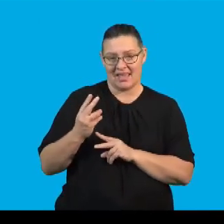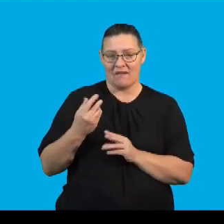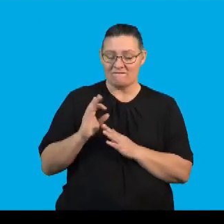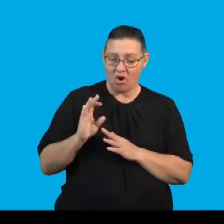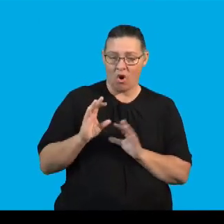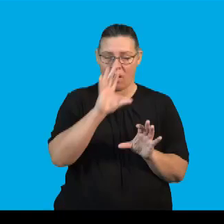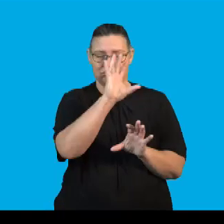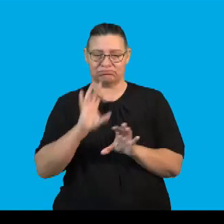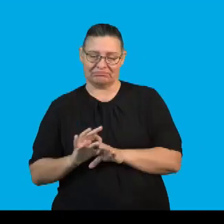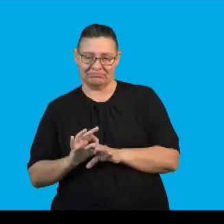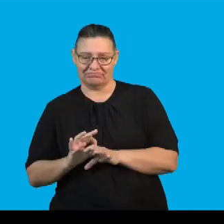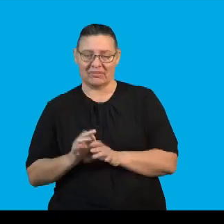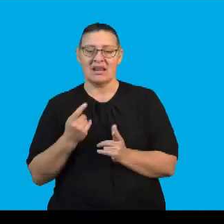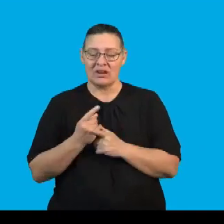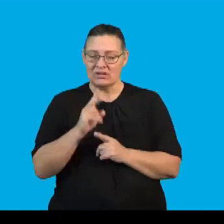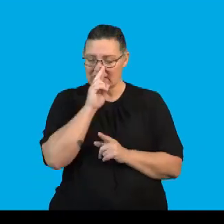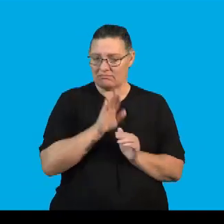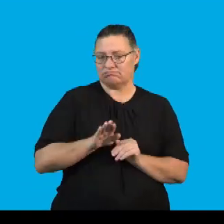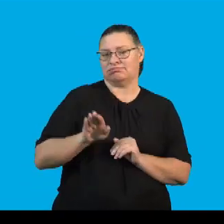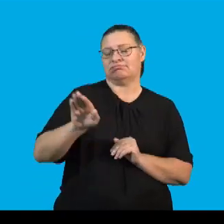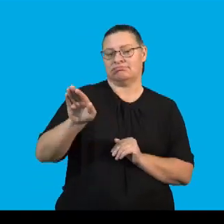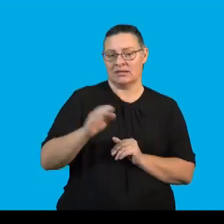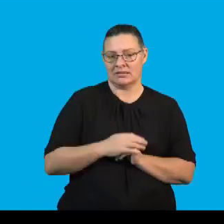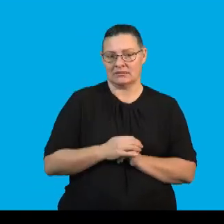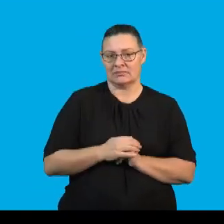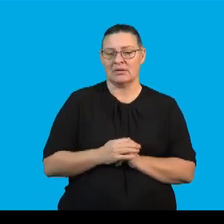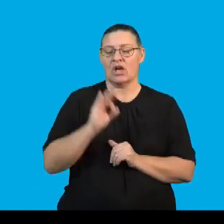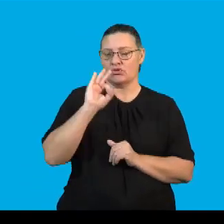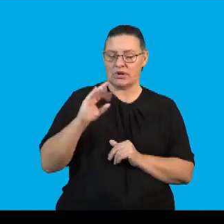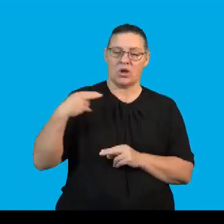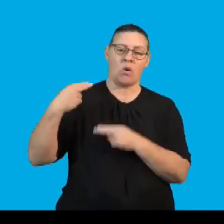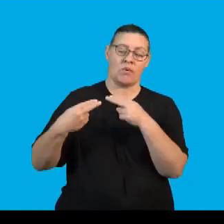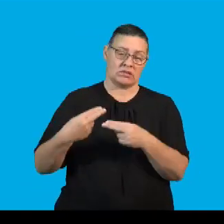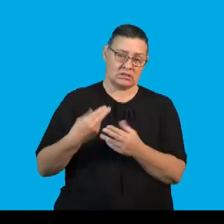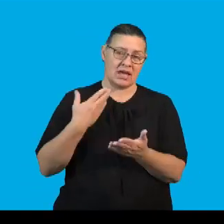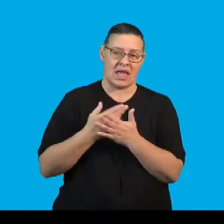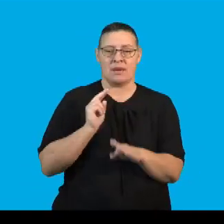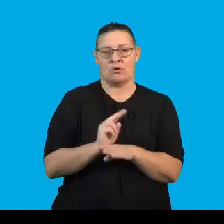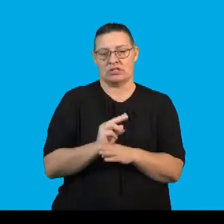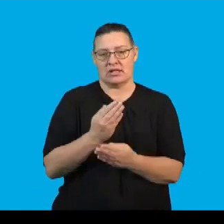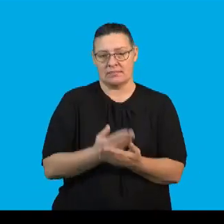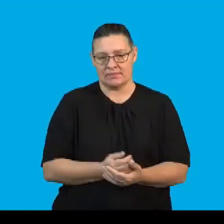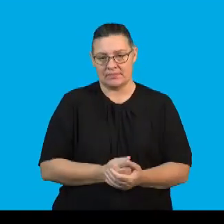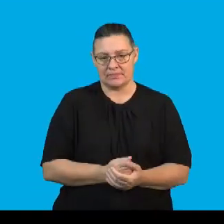So it is thickened, and we can see the rise on that. And these are the three hormones that can be